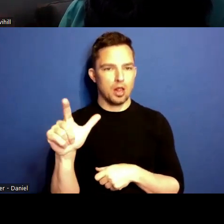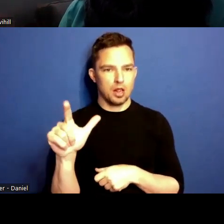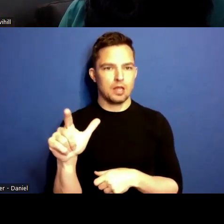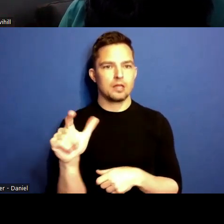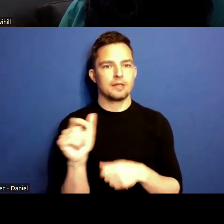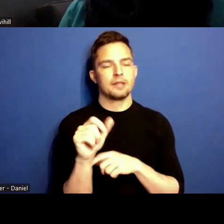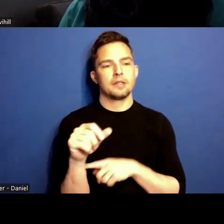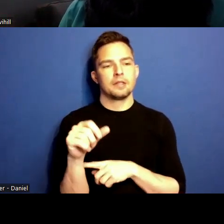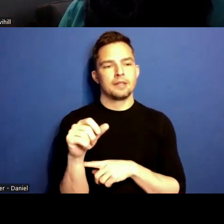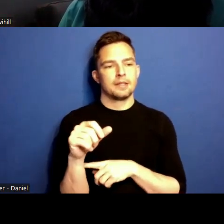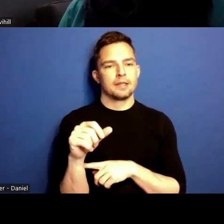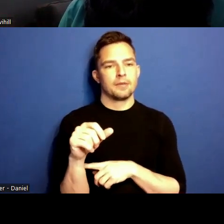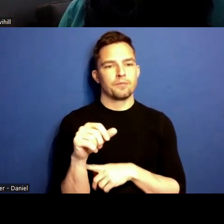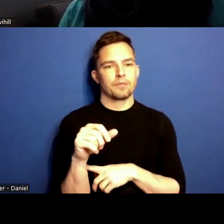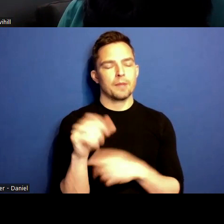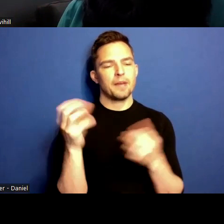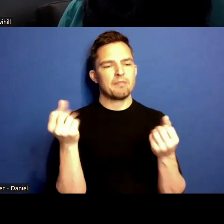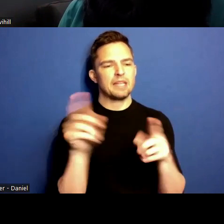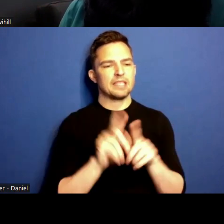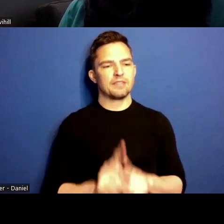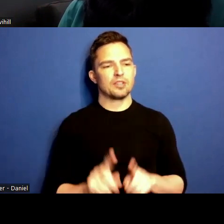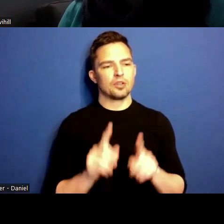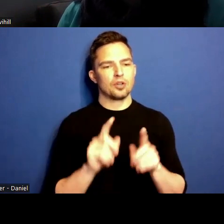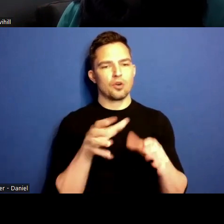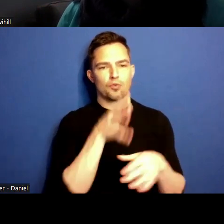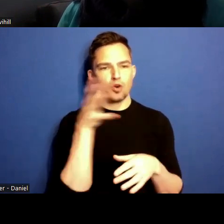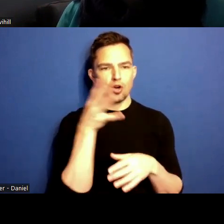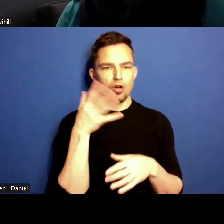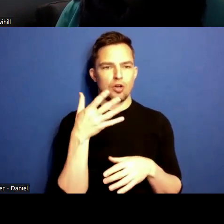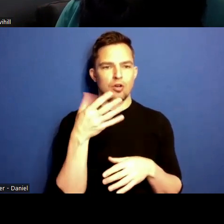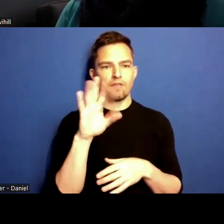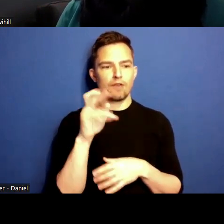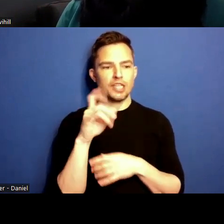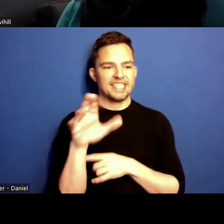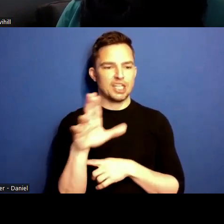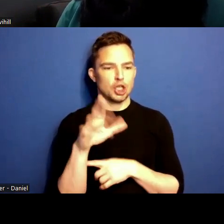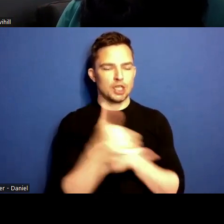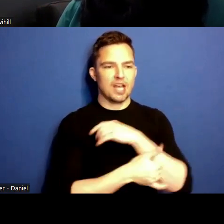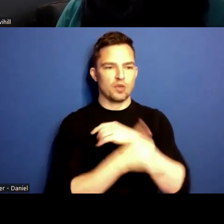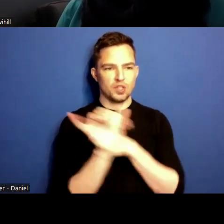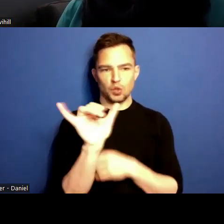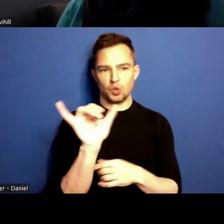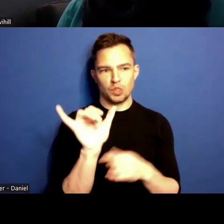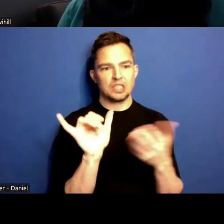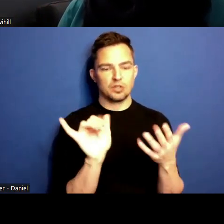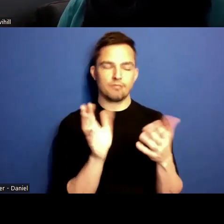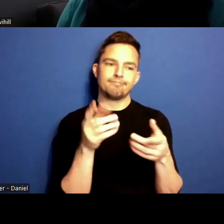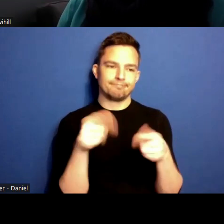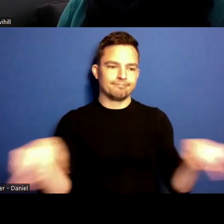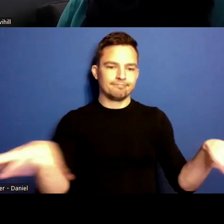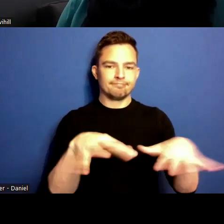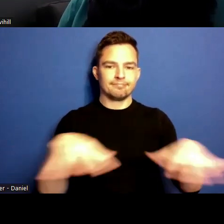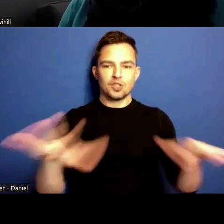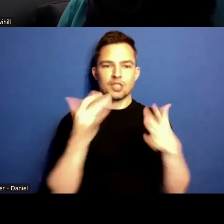number of very rural counties or frontier counties. And so there is a real lack of